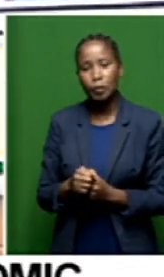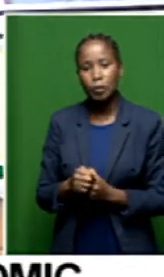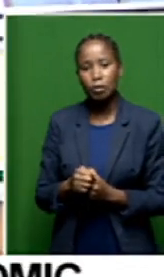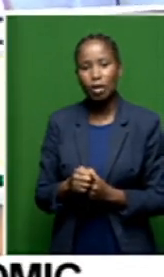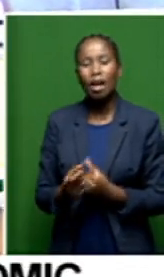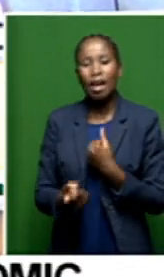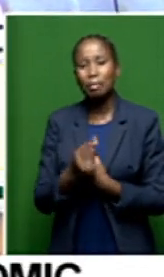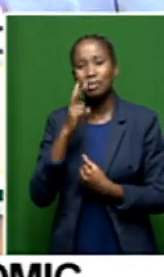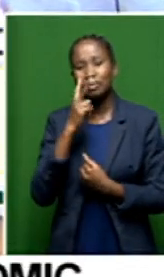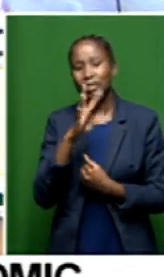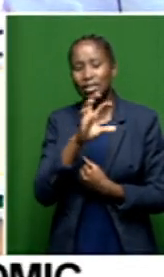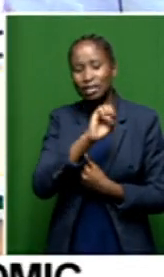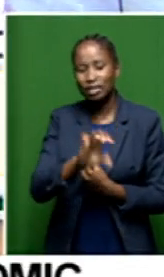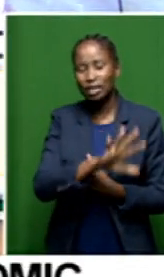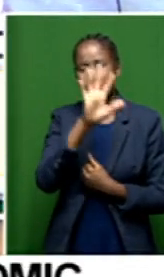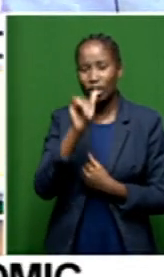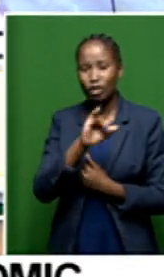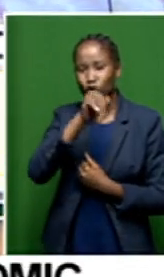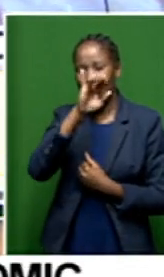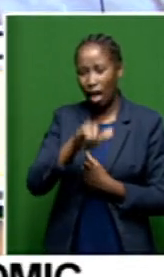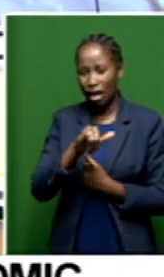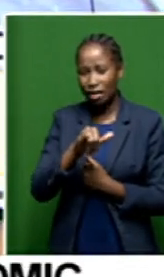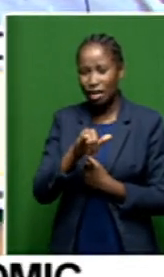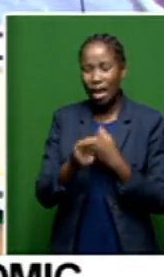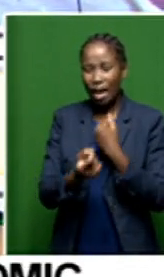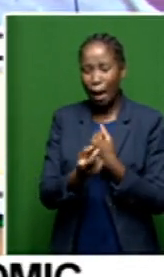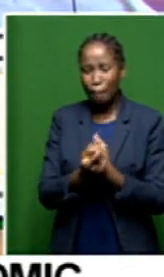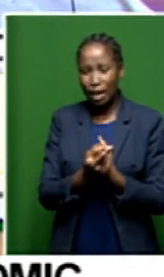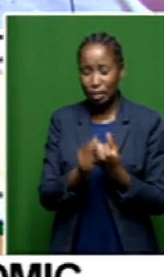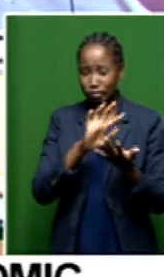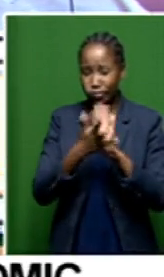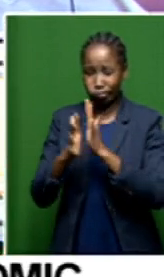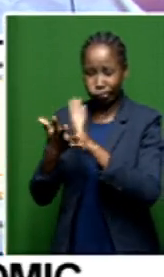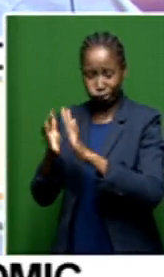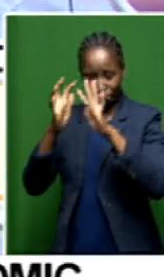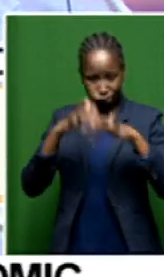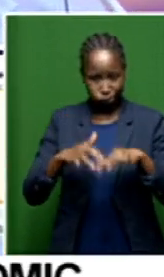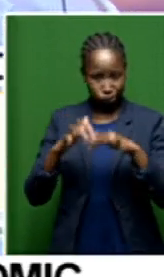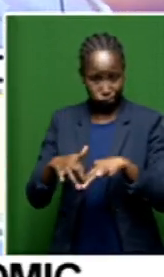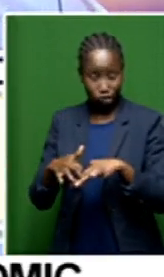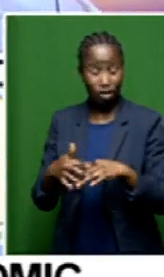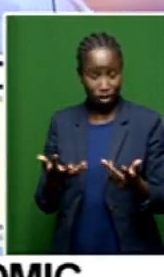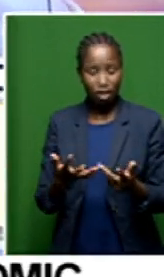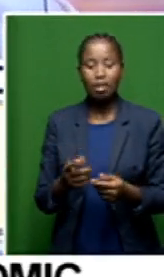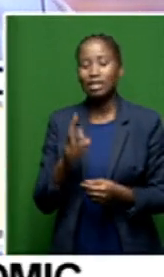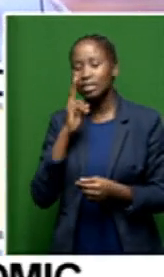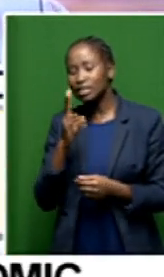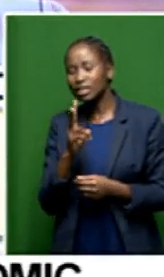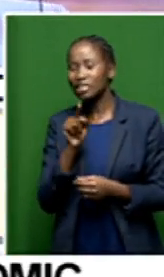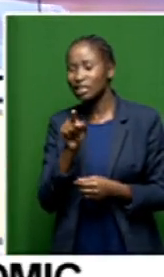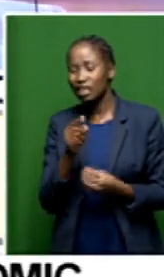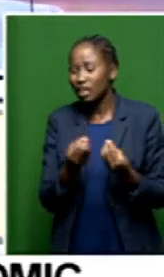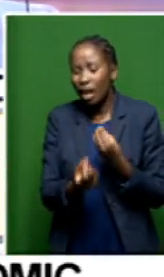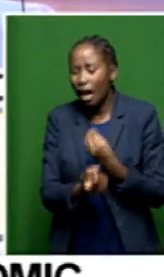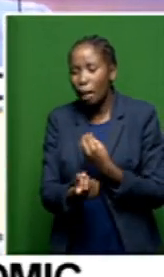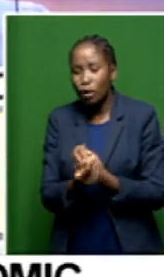unrest that we saw in South Africa in July. I mean, was this factored into the IMF report and, you know, events that we saw unfolding